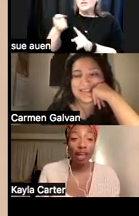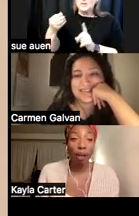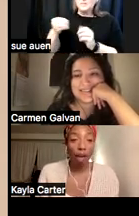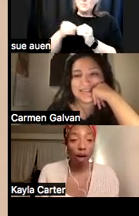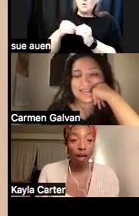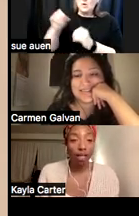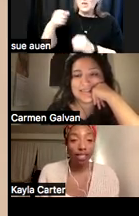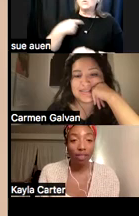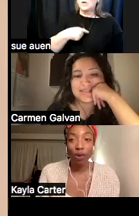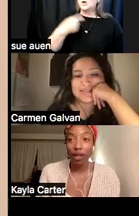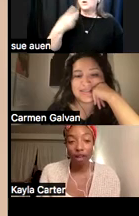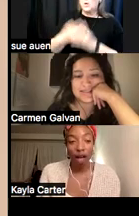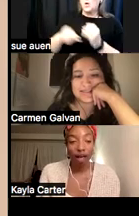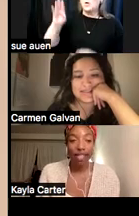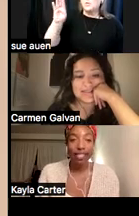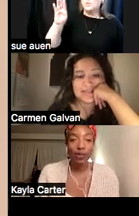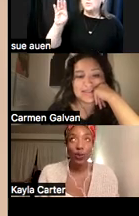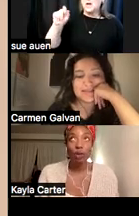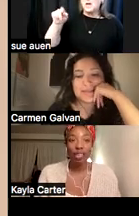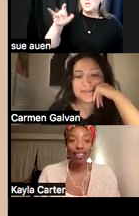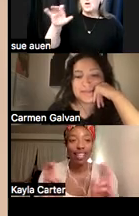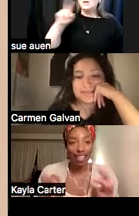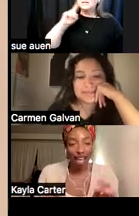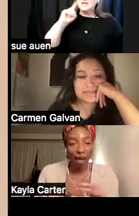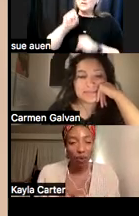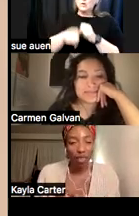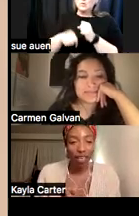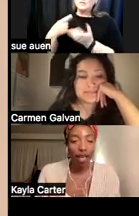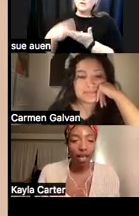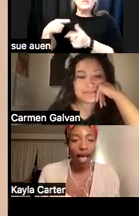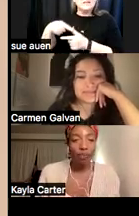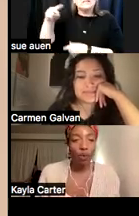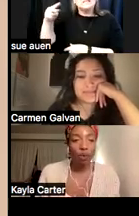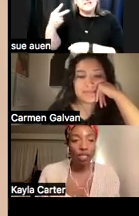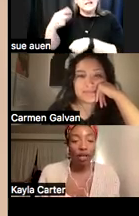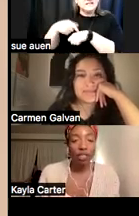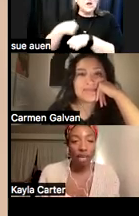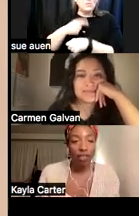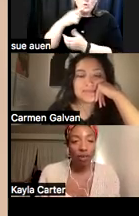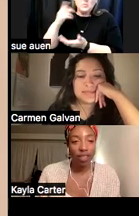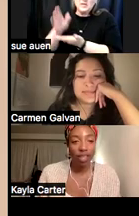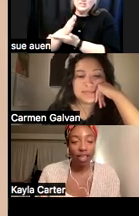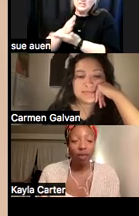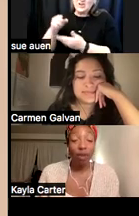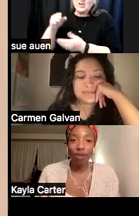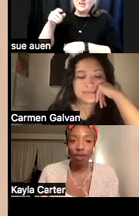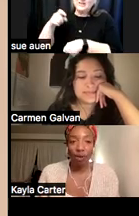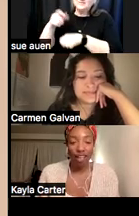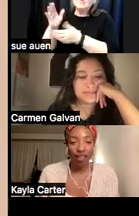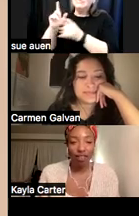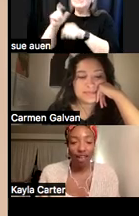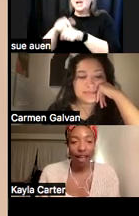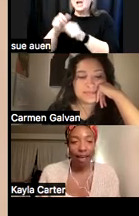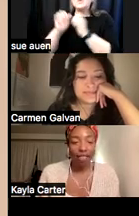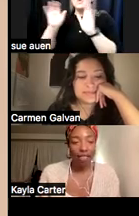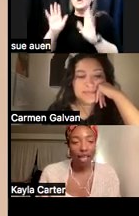we are BIPOC Death and Grief Talk. This will be the second time we will be sharing space with the wonderful folks